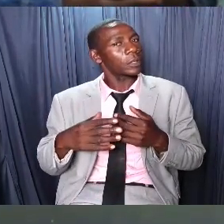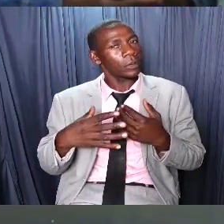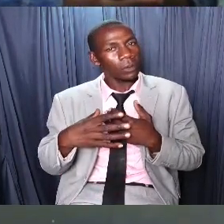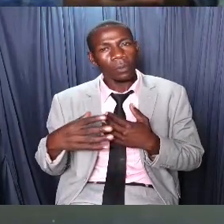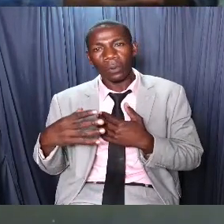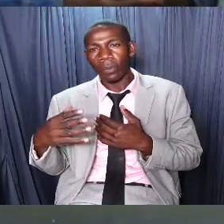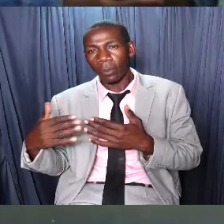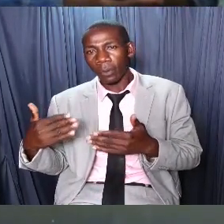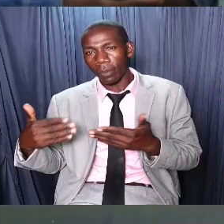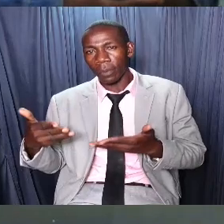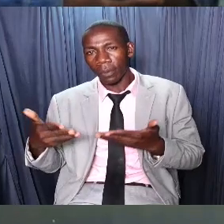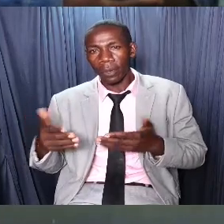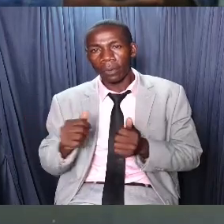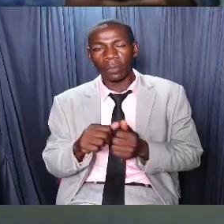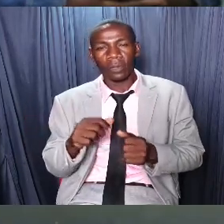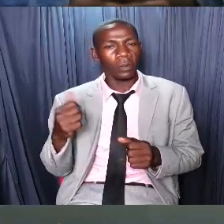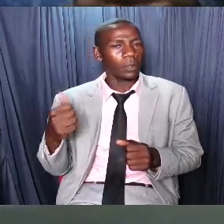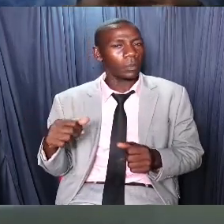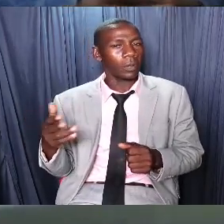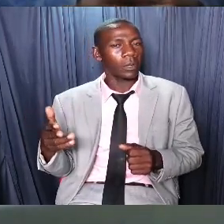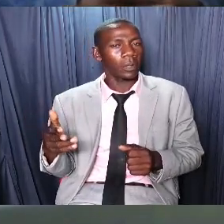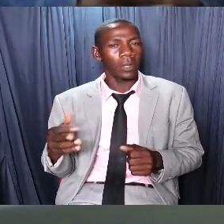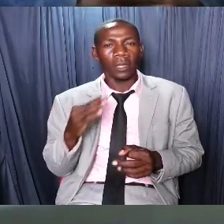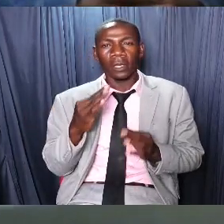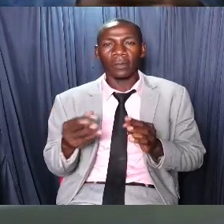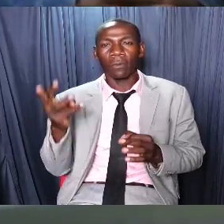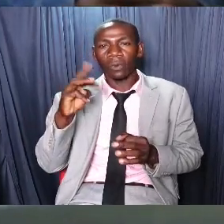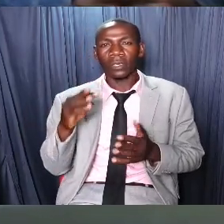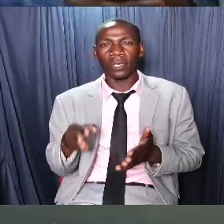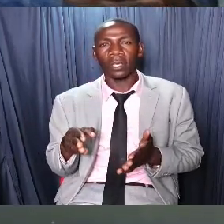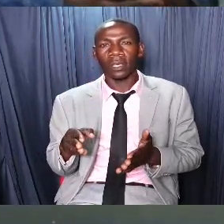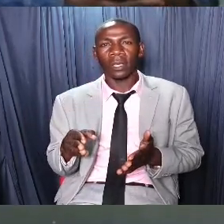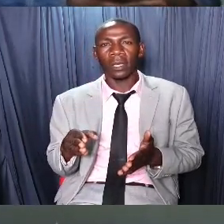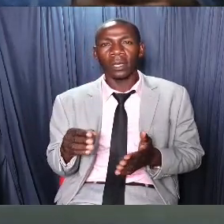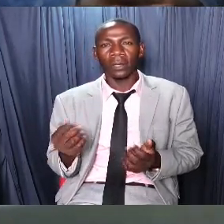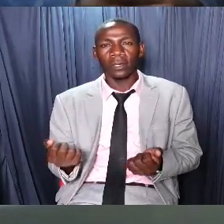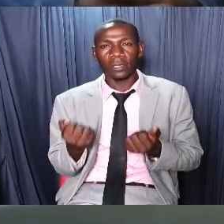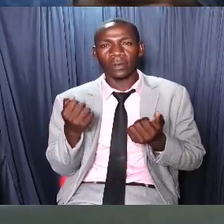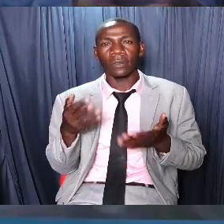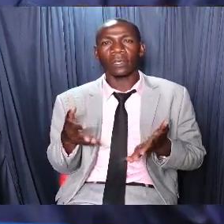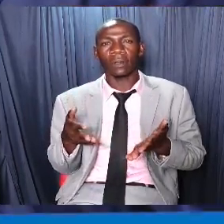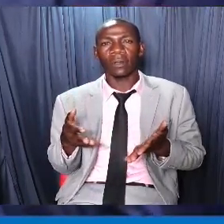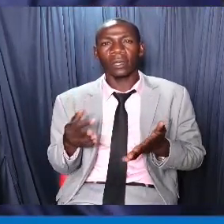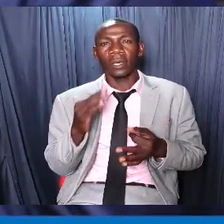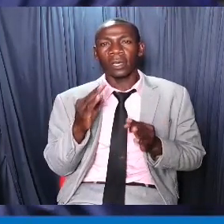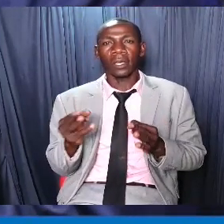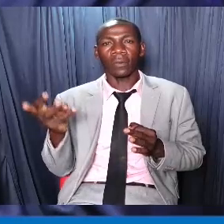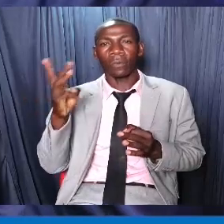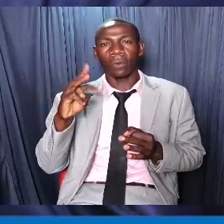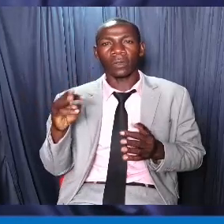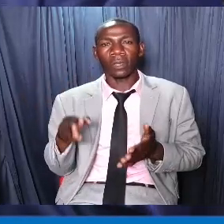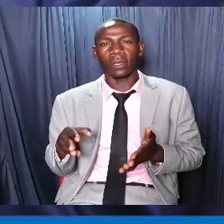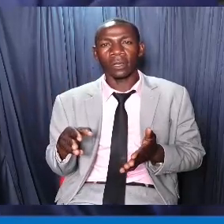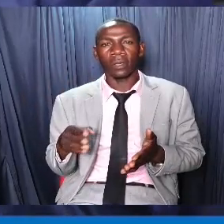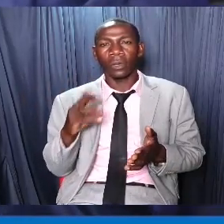listening and comparing things, na mtu fulani, to someone else. Kama angekuwa hapa yeye, if he could be here today, angeokoka leo, he could be saved. Kama angekuwa hapa yeye, could be